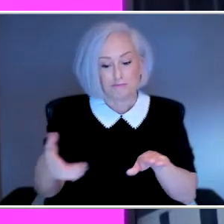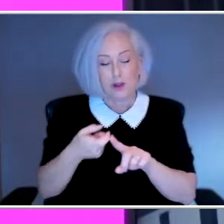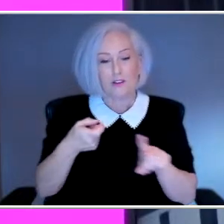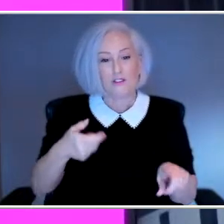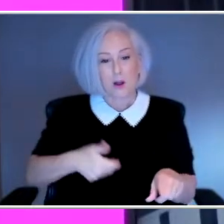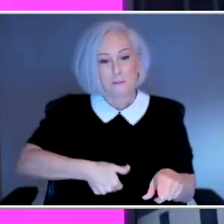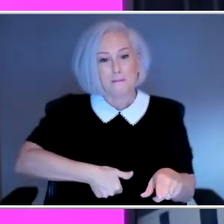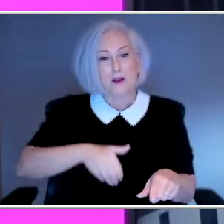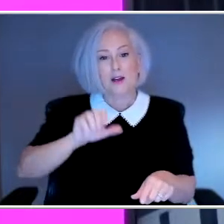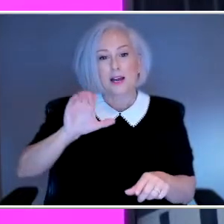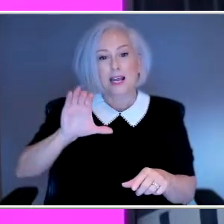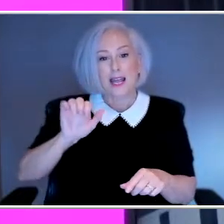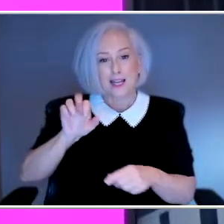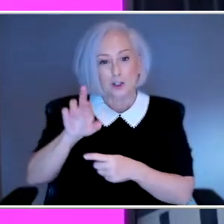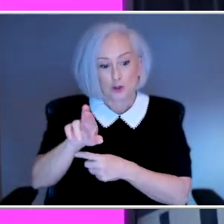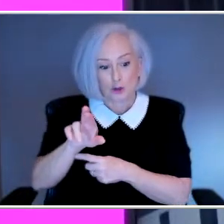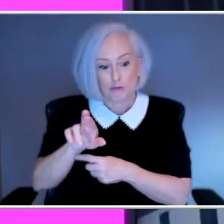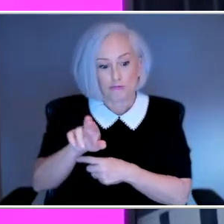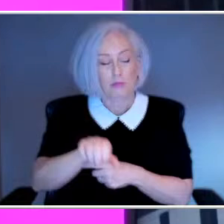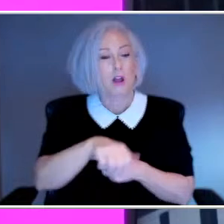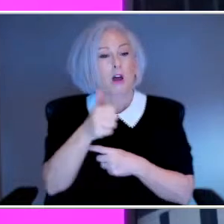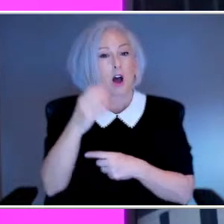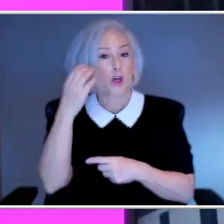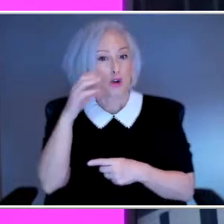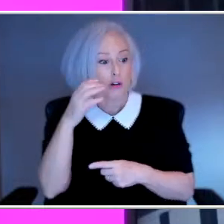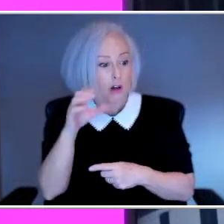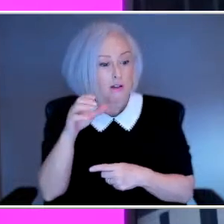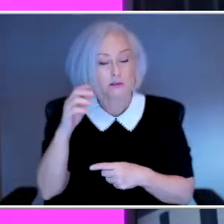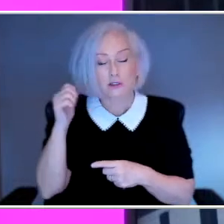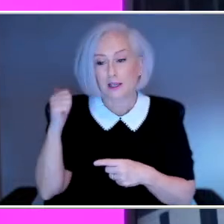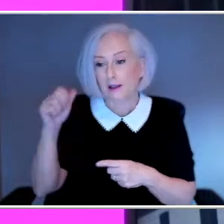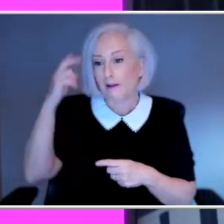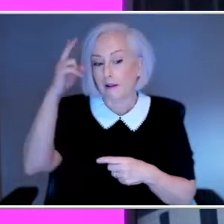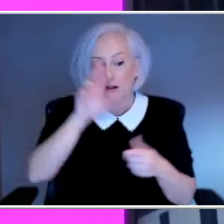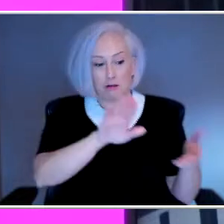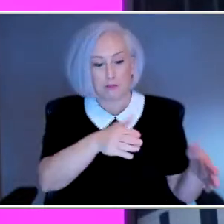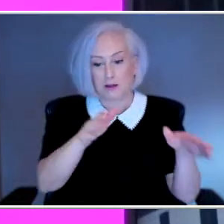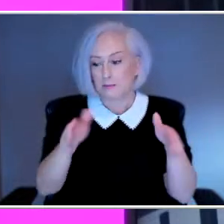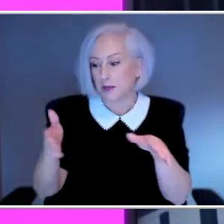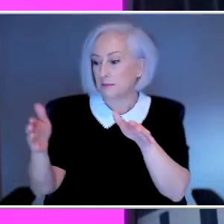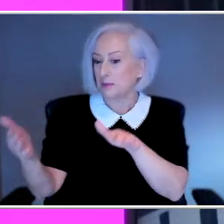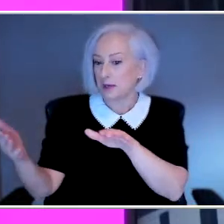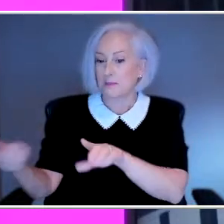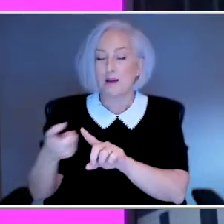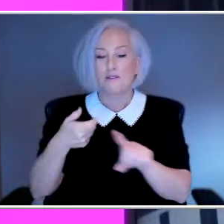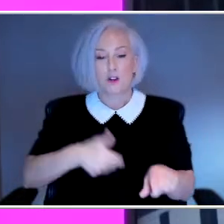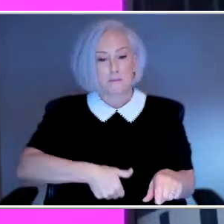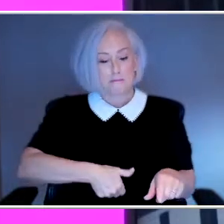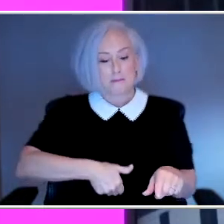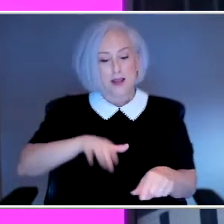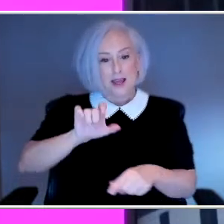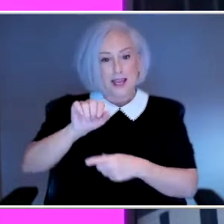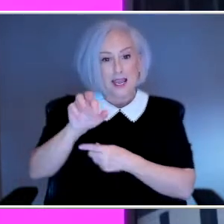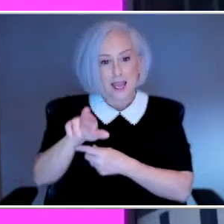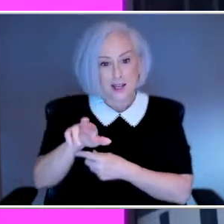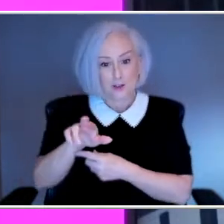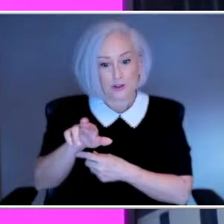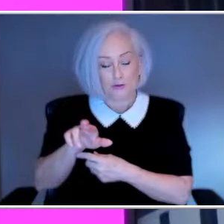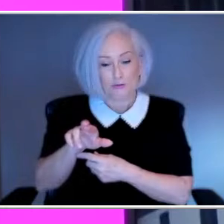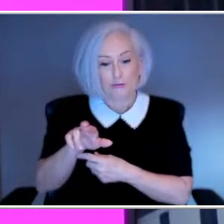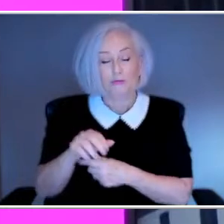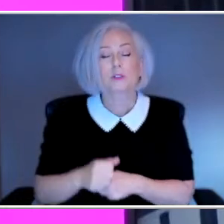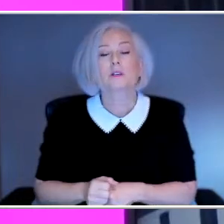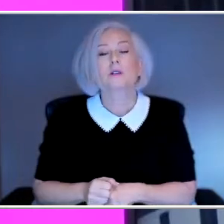lost cousins and other extended family members also to stomach cancer. But it wasn't until doctors referred the family to